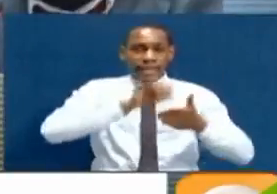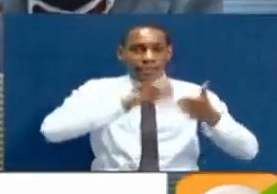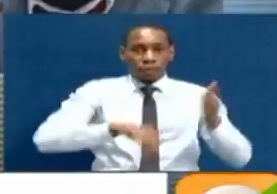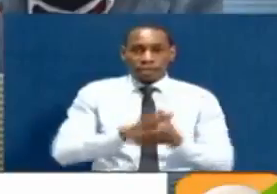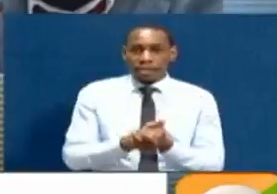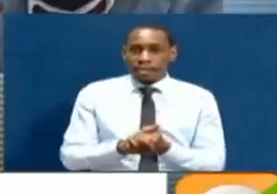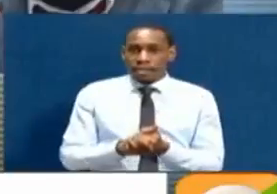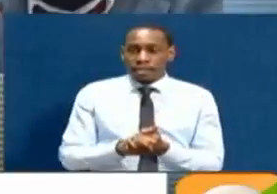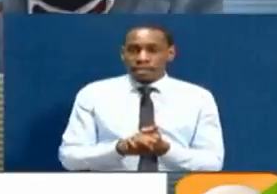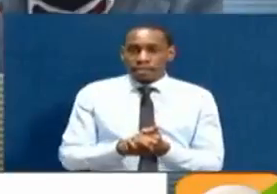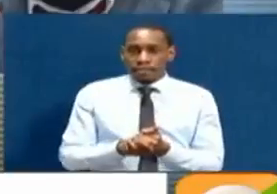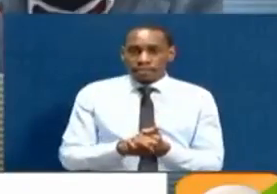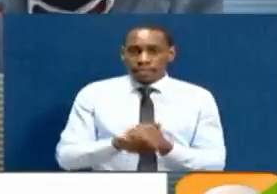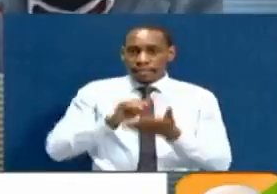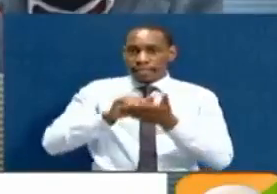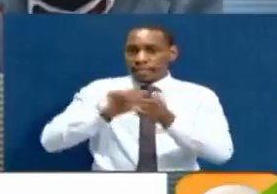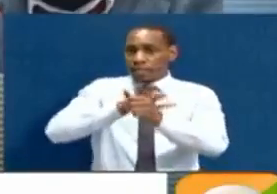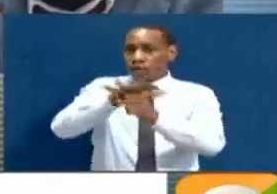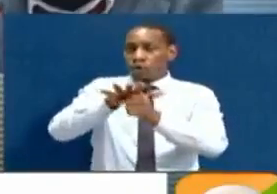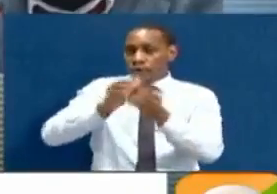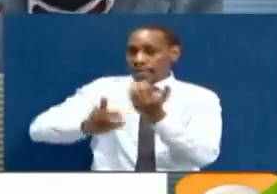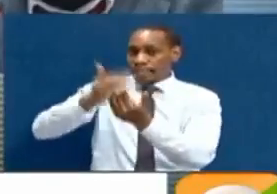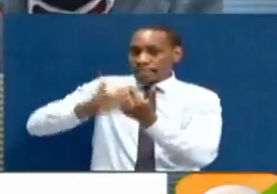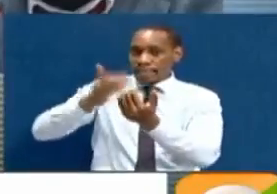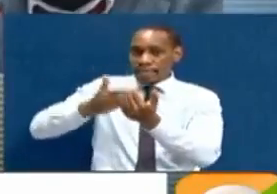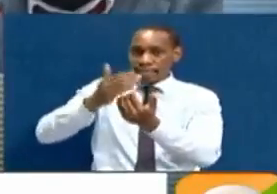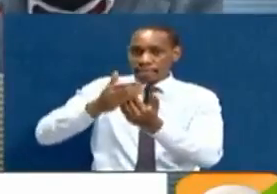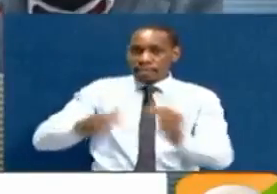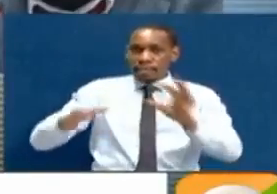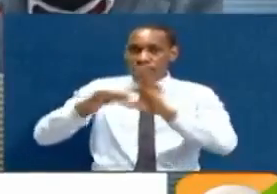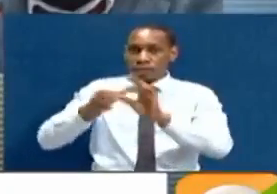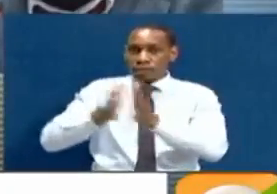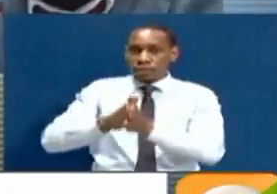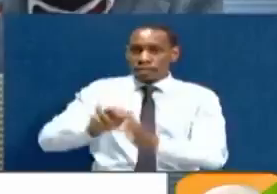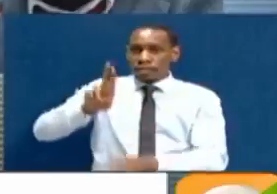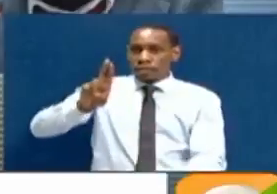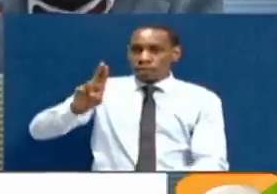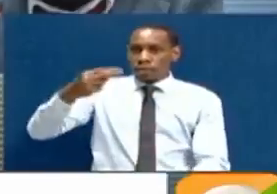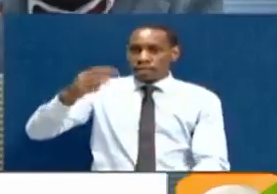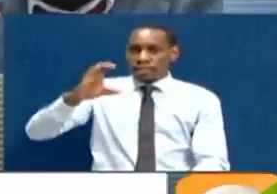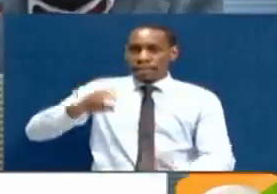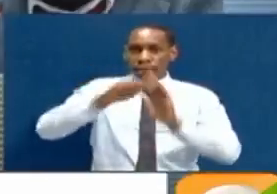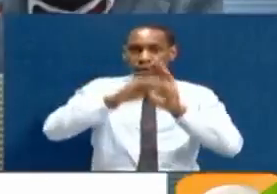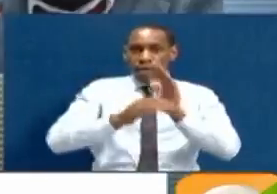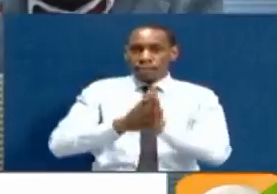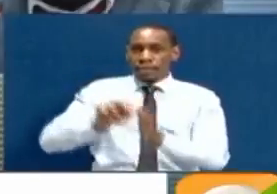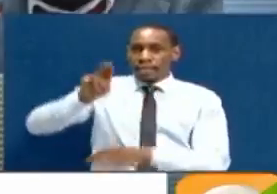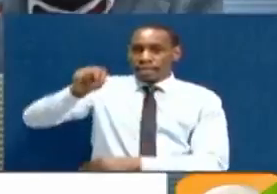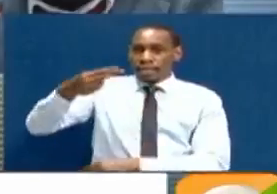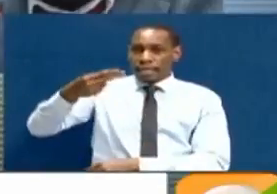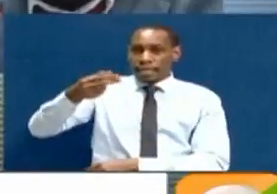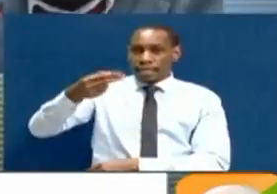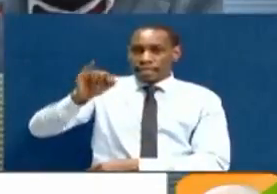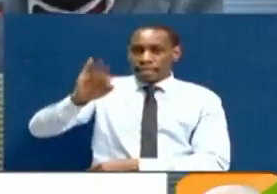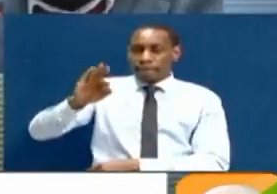you will incorporate the COVID-19 treatment will be incorporated in the UHC scheme and NHIF. We